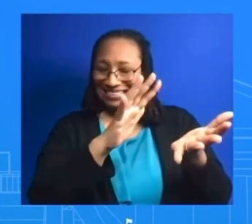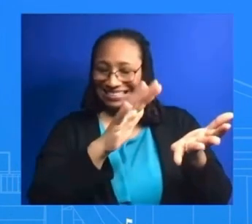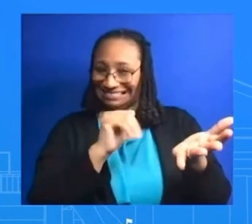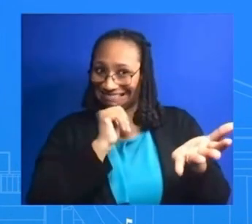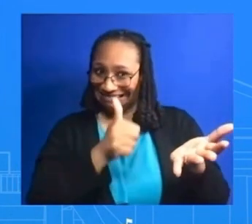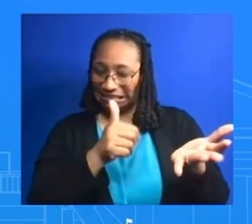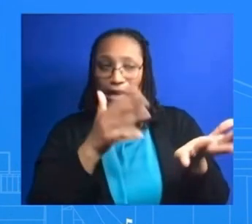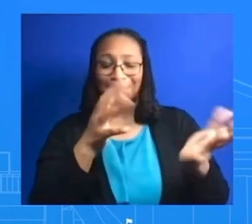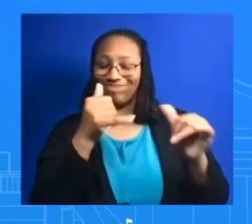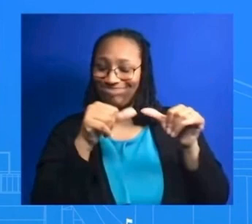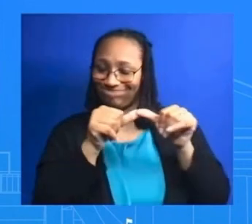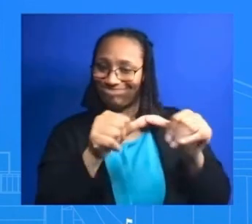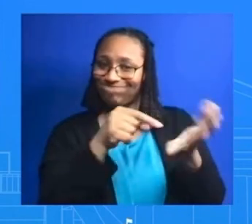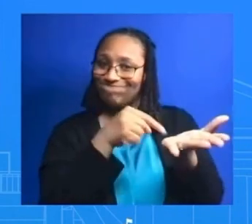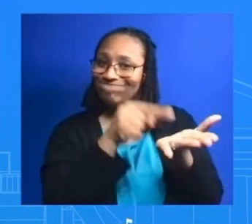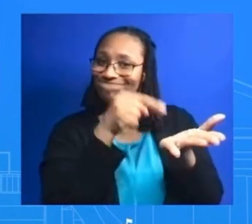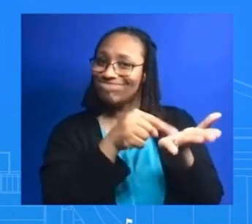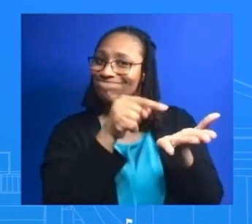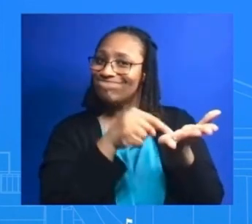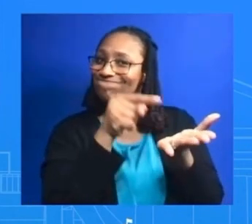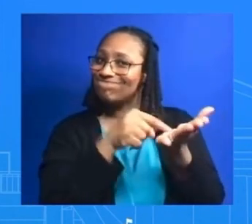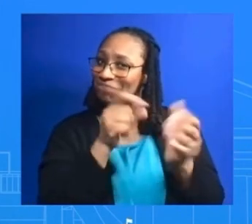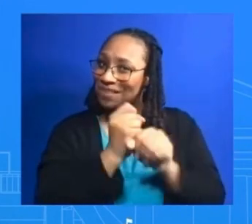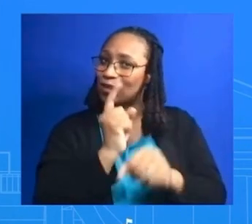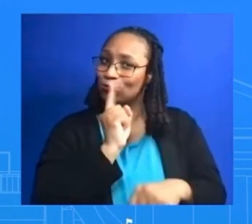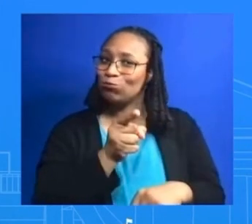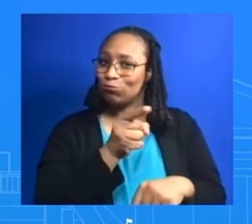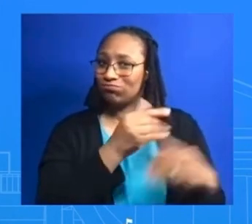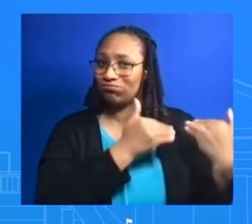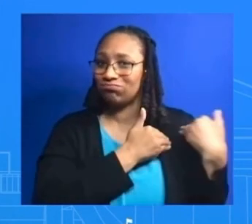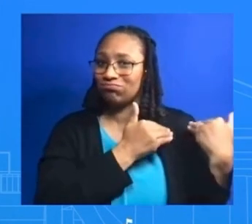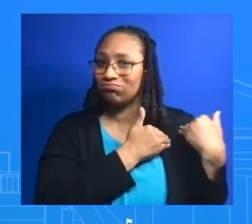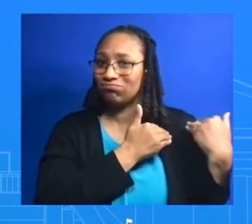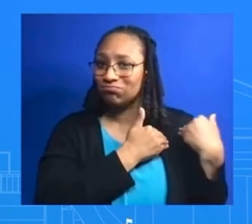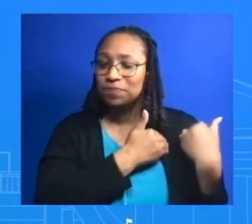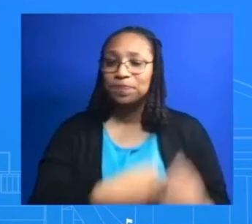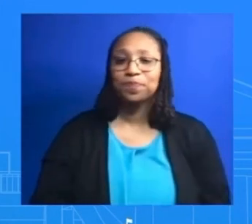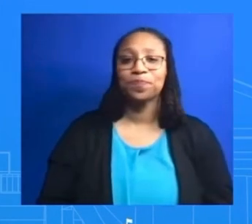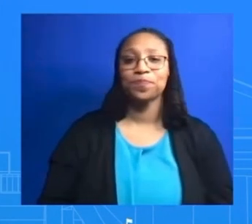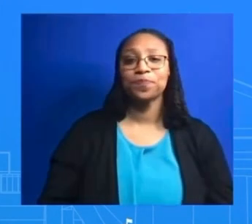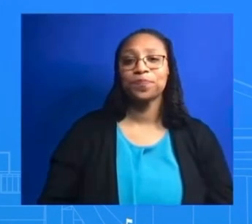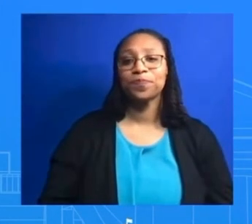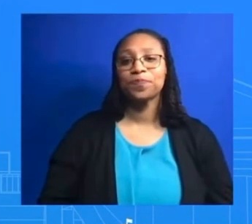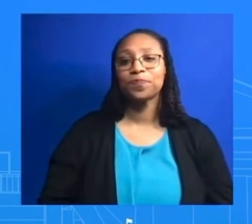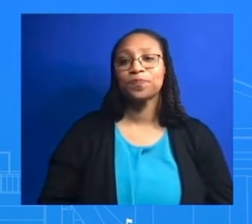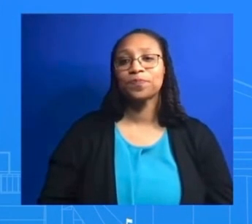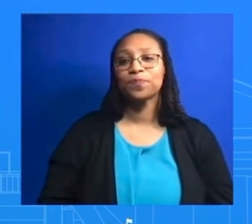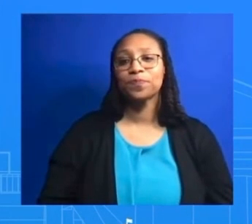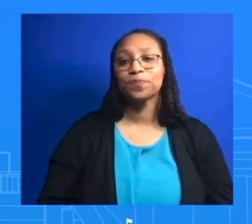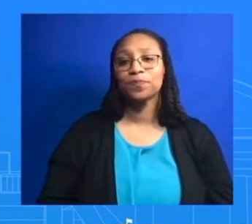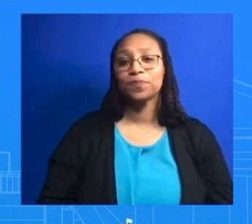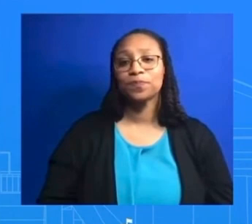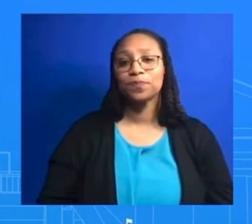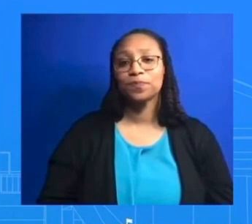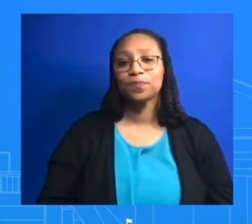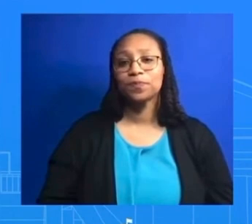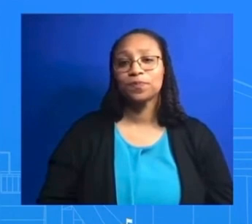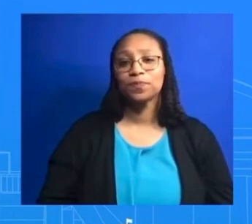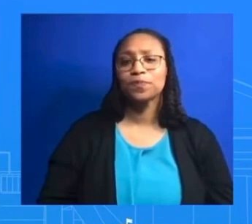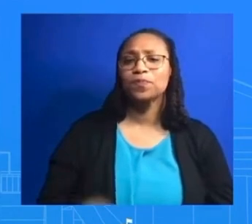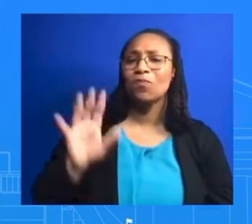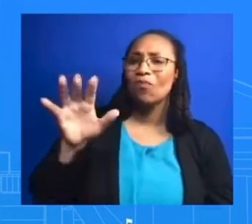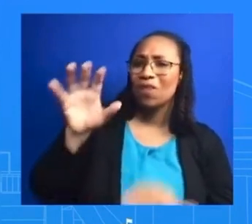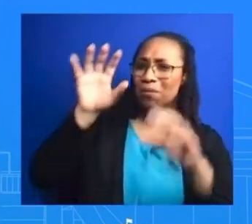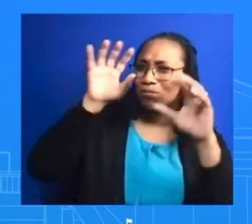Phil. Thank you, Karine. First, the other day, the president said that this is not a normal court. while the administration